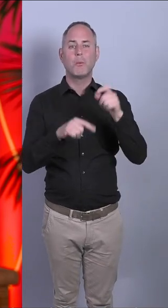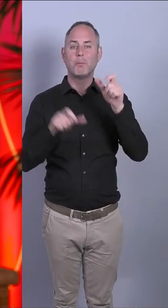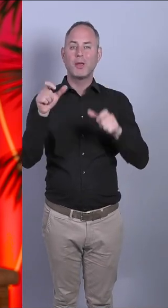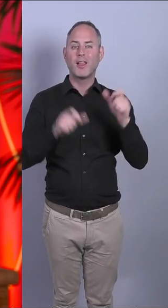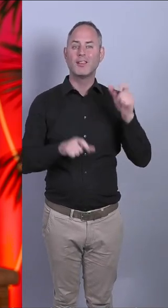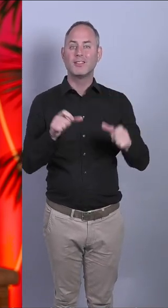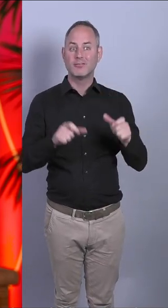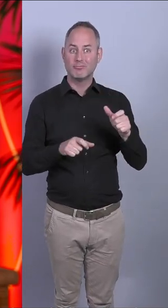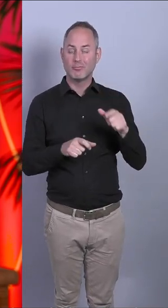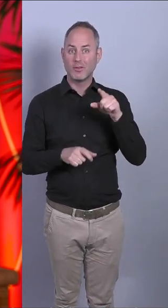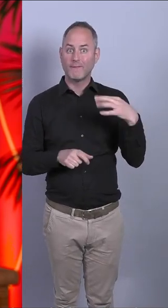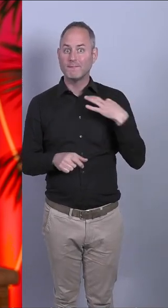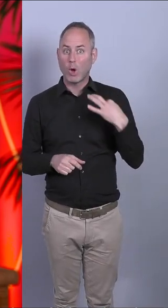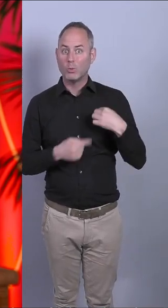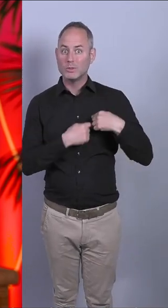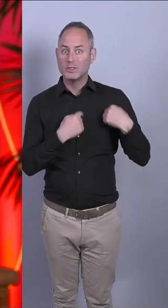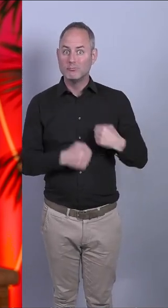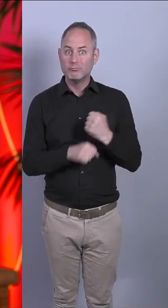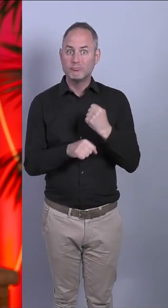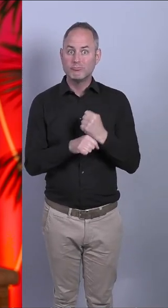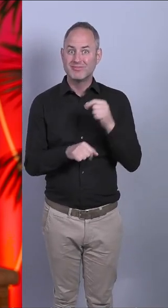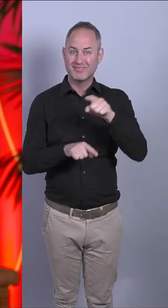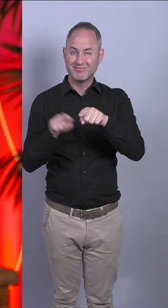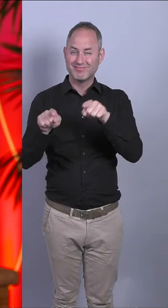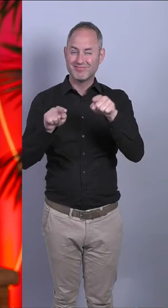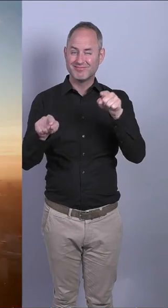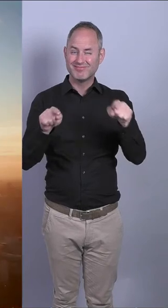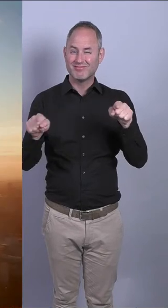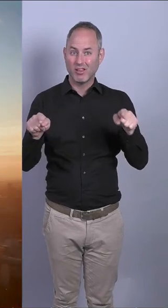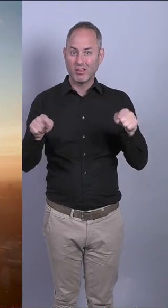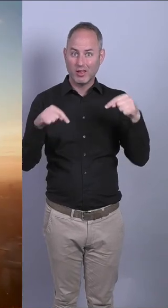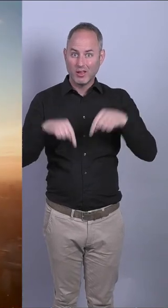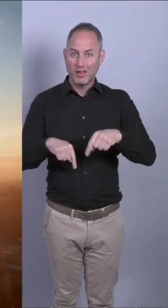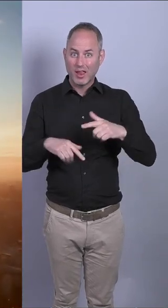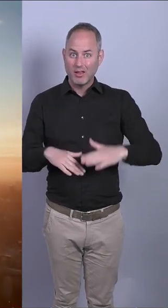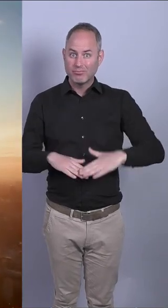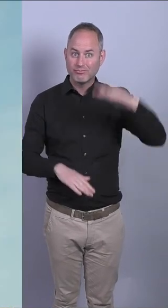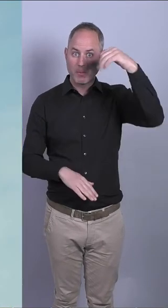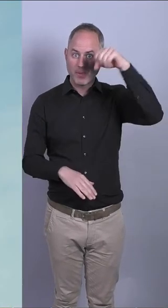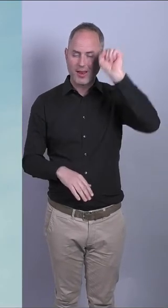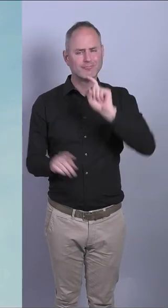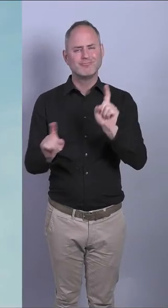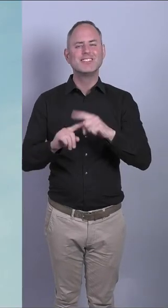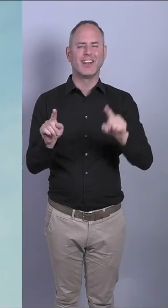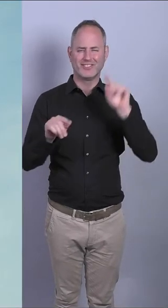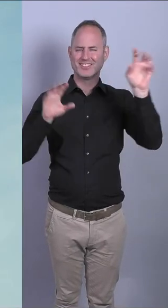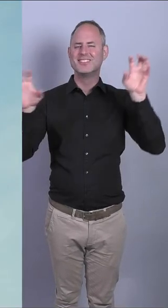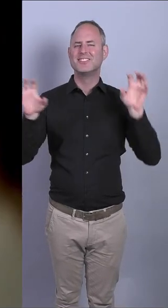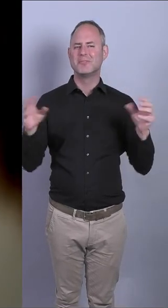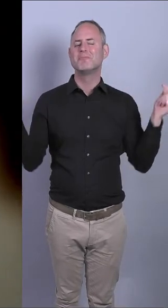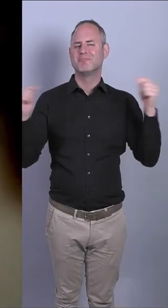the volunteers who are traveling to Berlin. Here is a little taste of what to expect in the city.